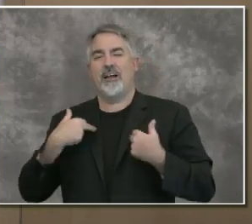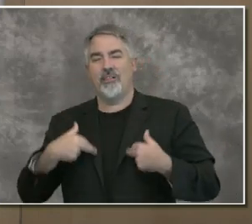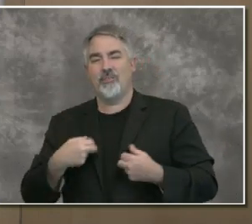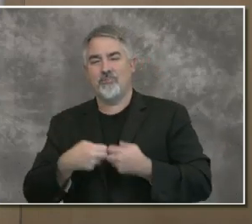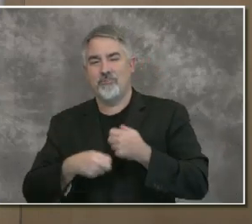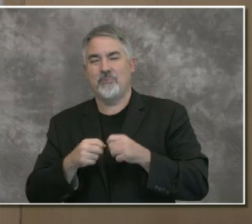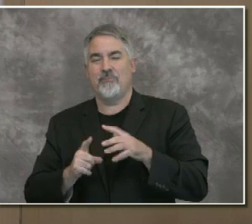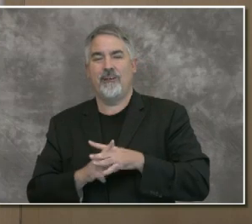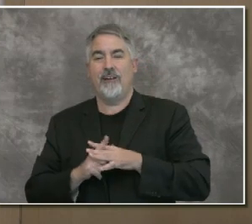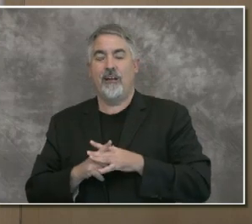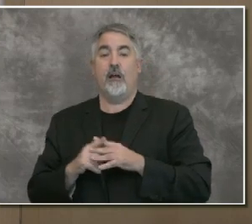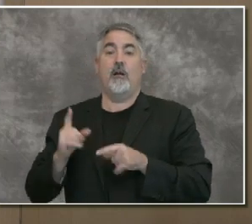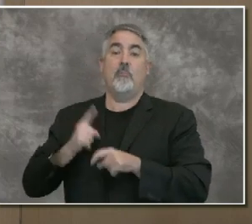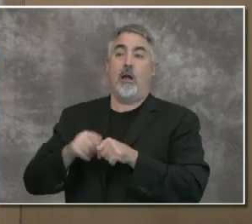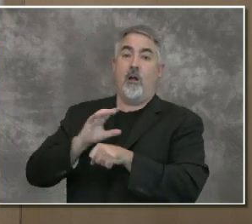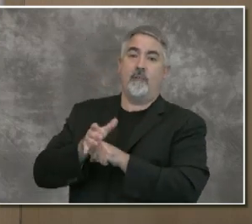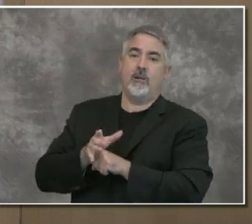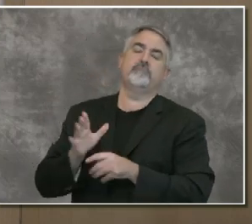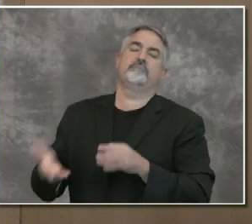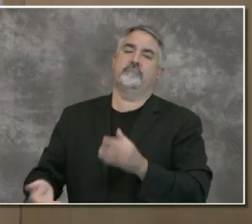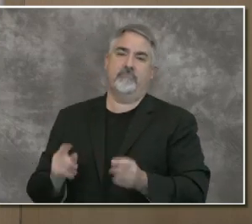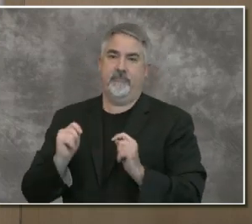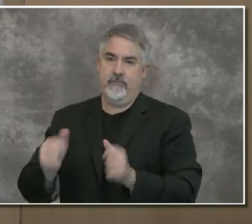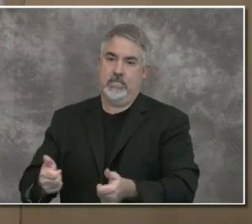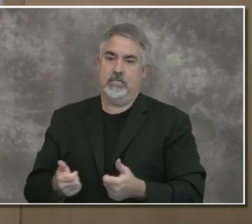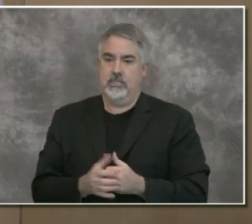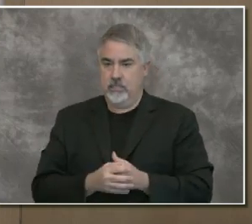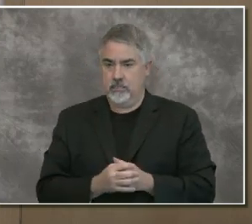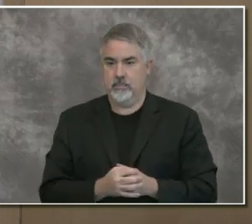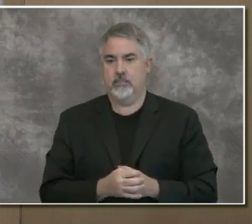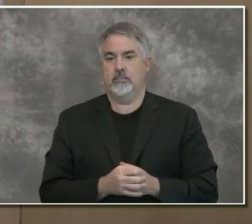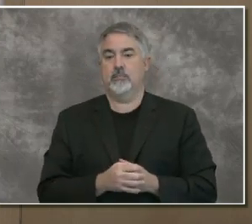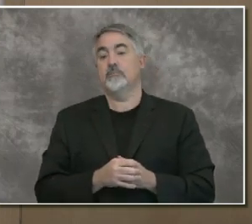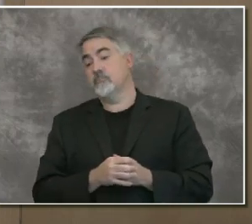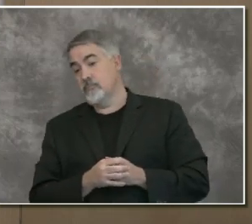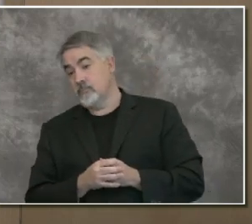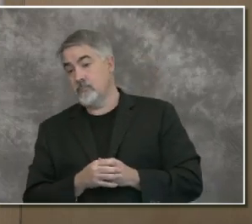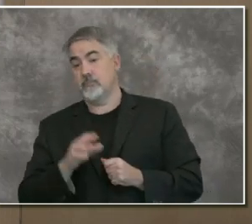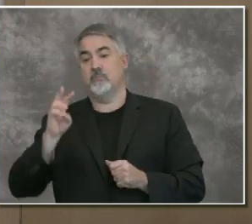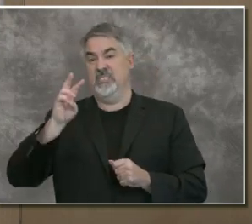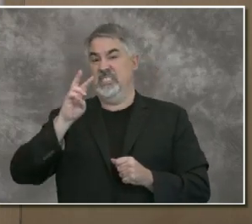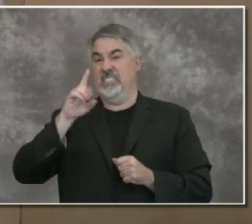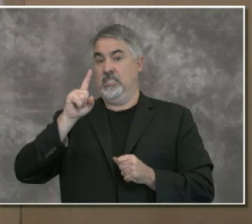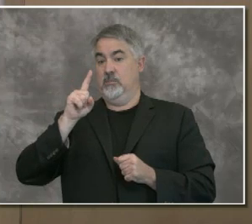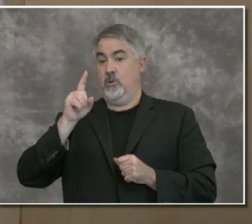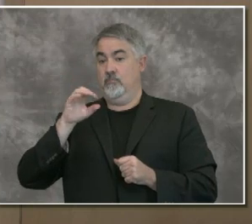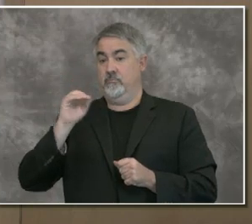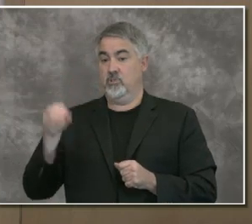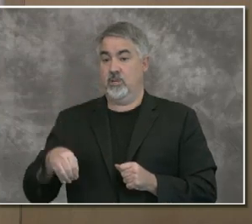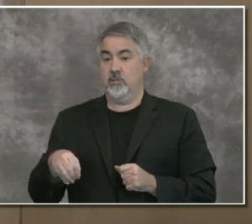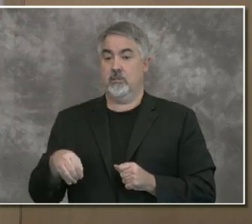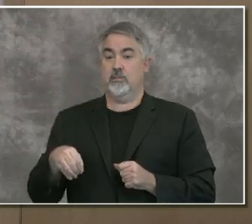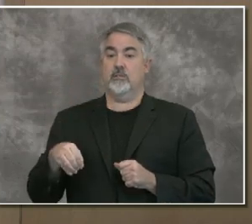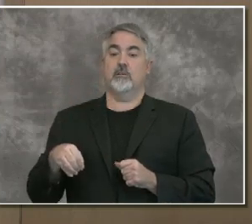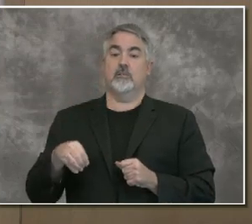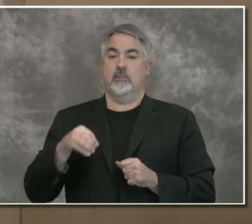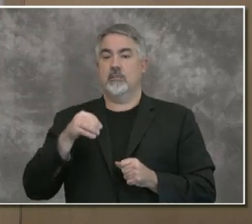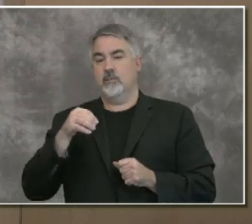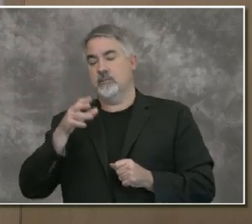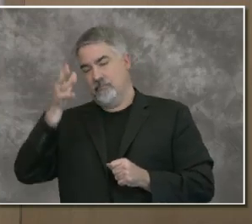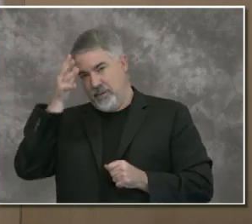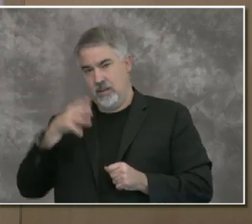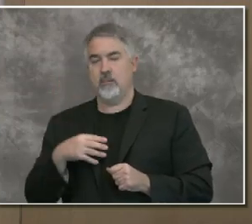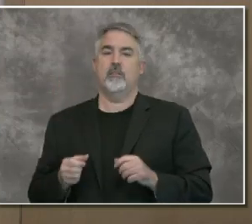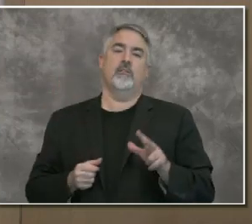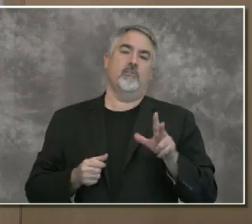and 39% are female. And as Supervisor Fletcher noted, tomorrow we will have additional breakdown regarding race